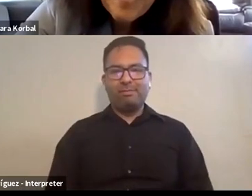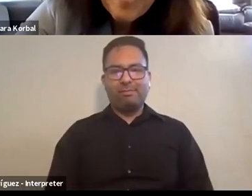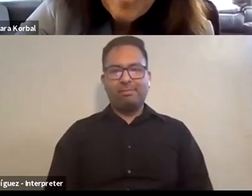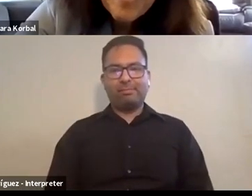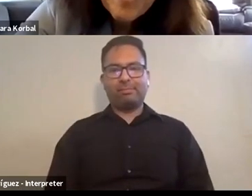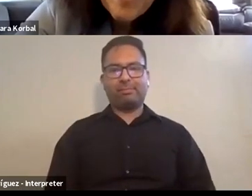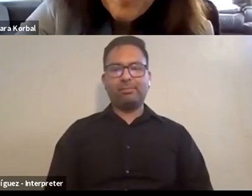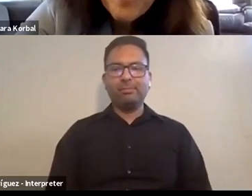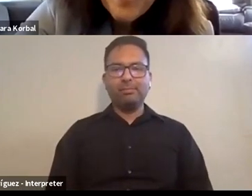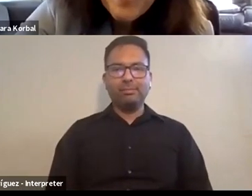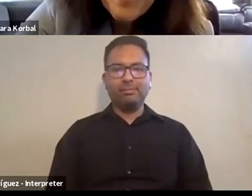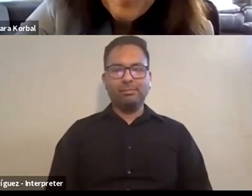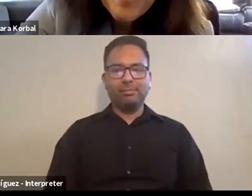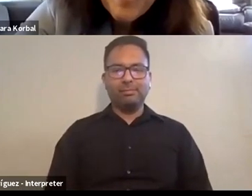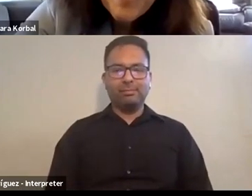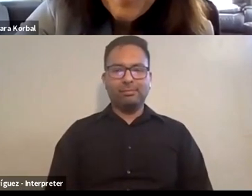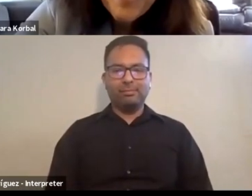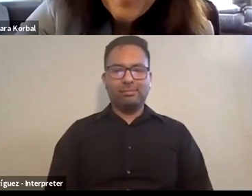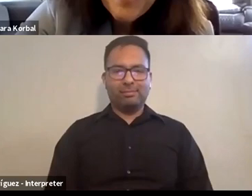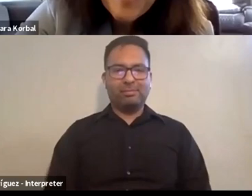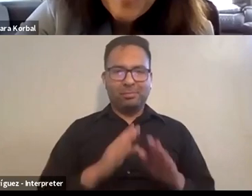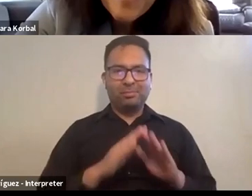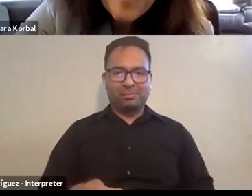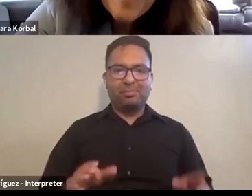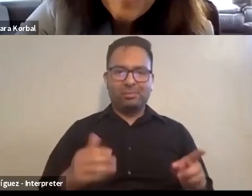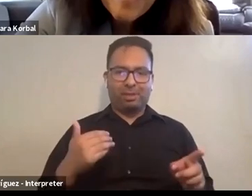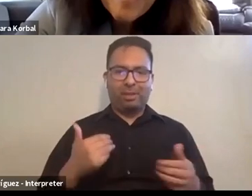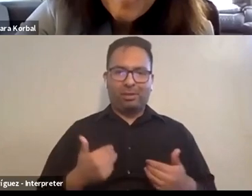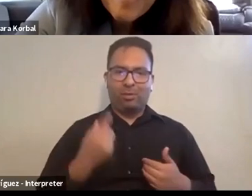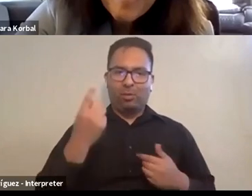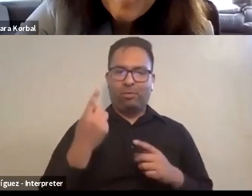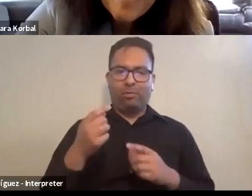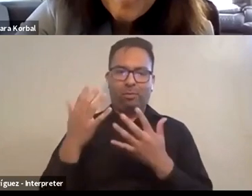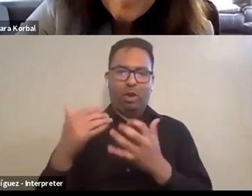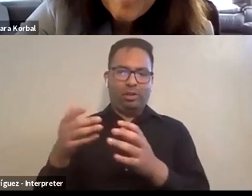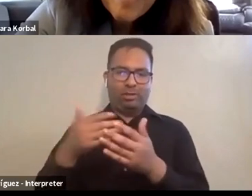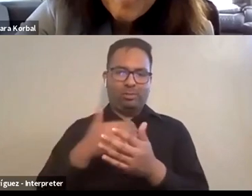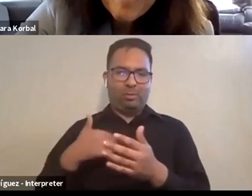No, it's quiet. Then I do have one from an audience member here.